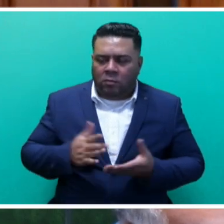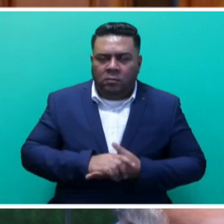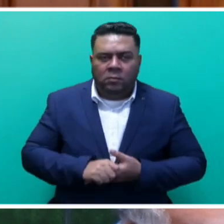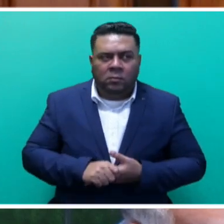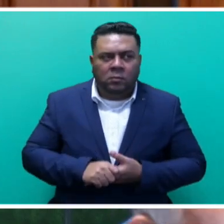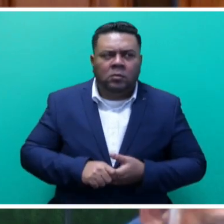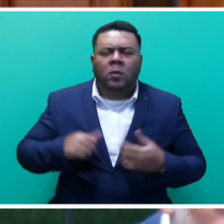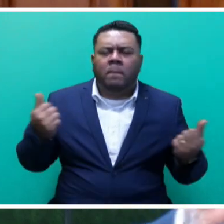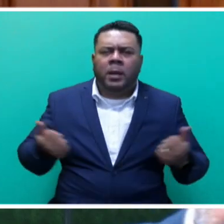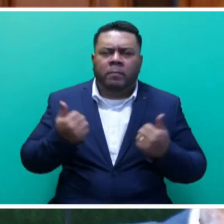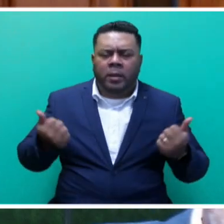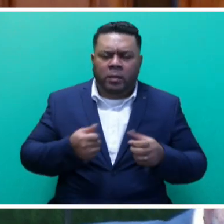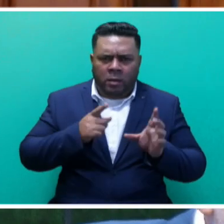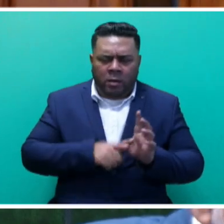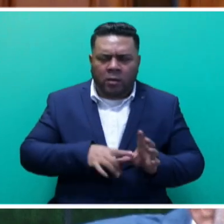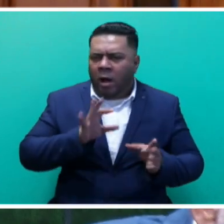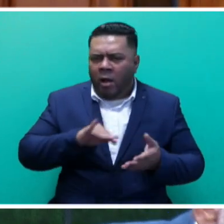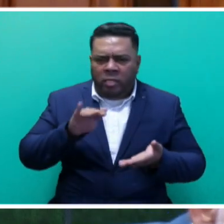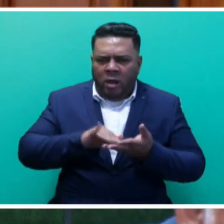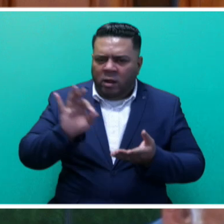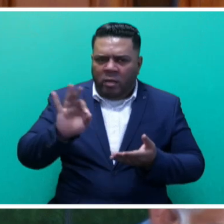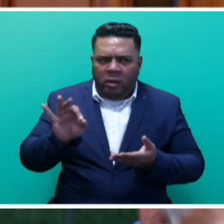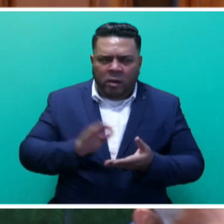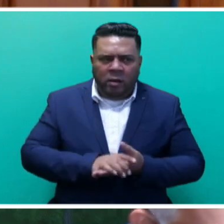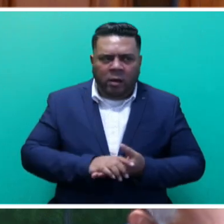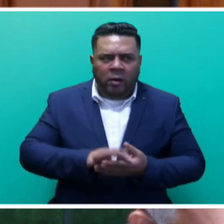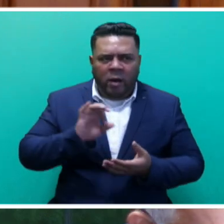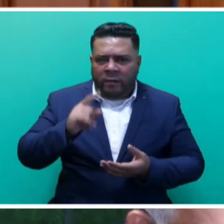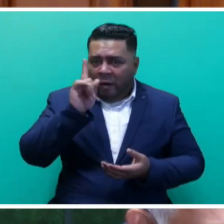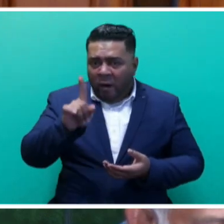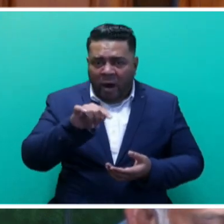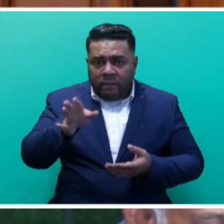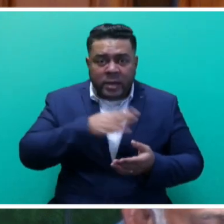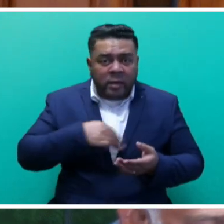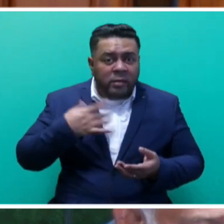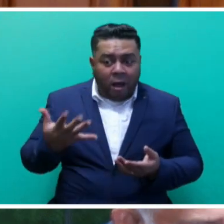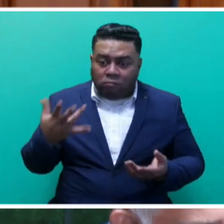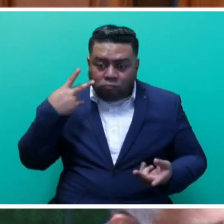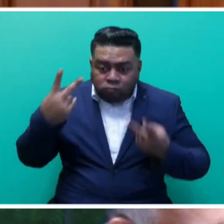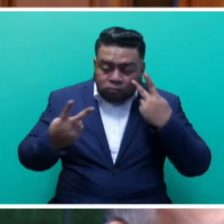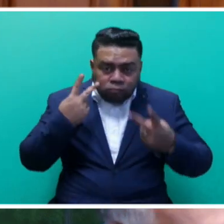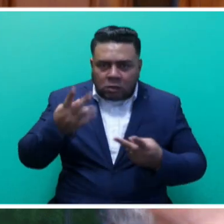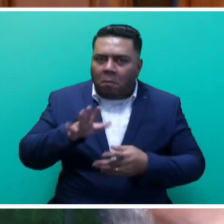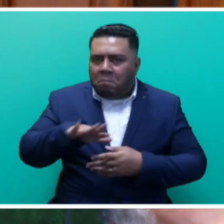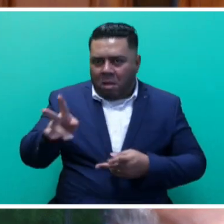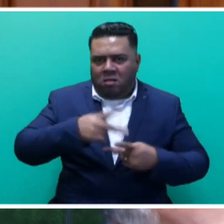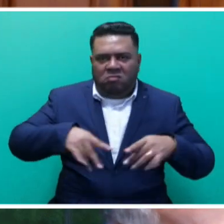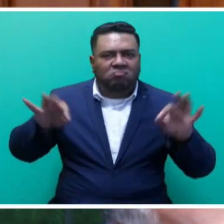So many years untouched. Not even one of your ministers visited those places.